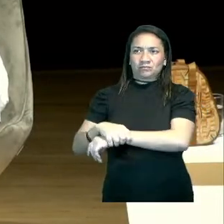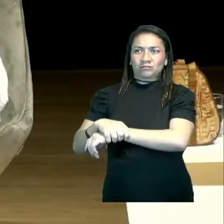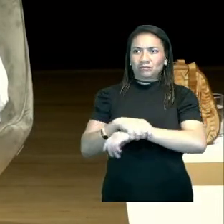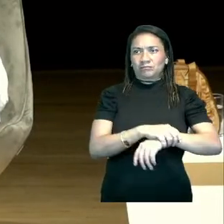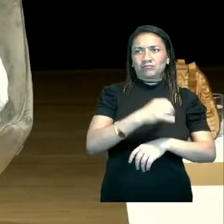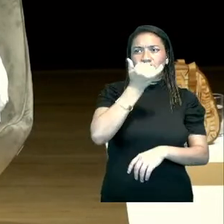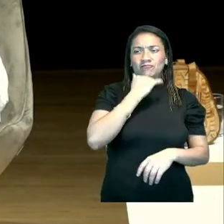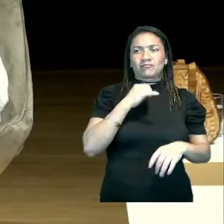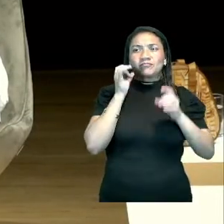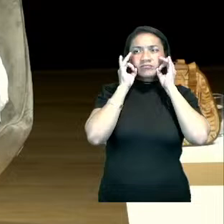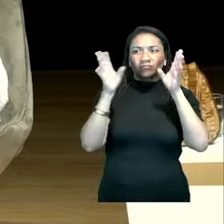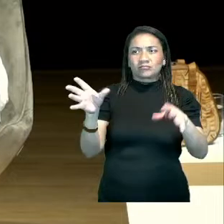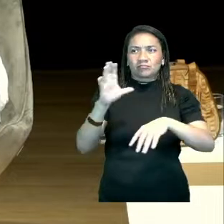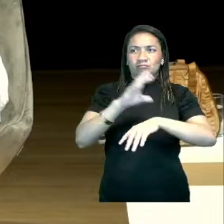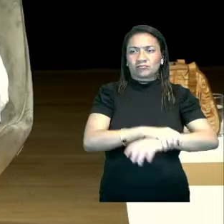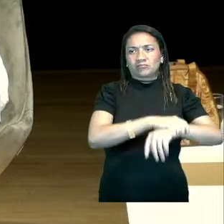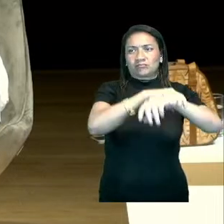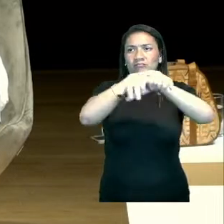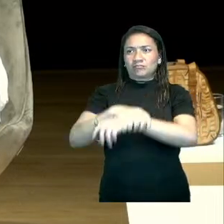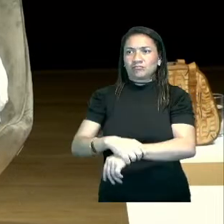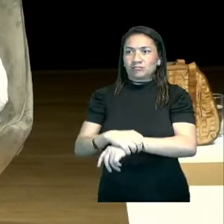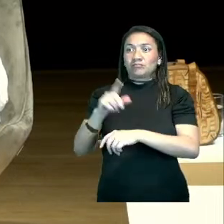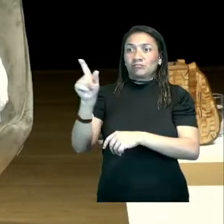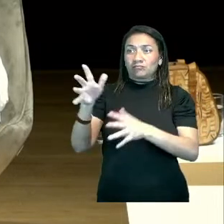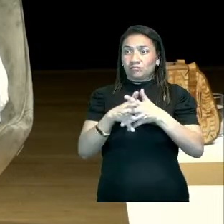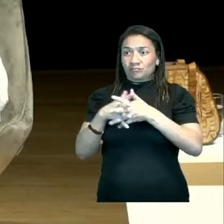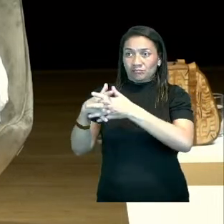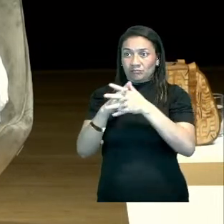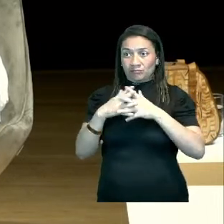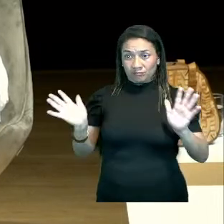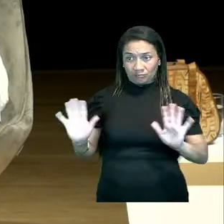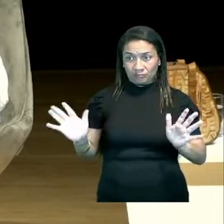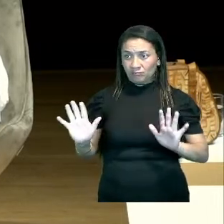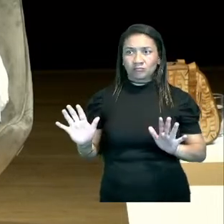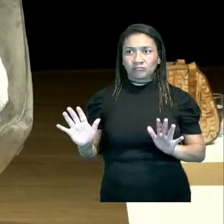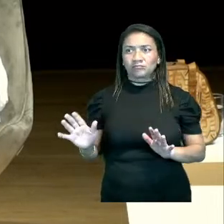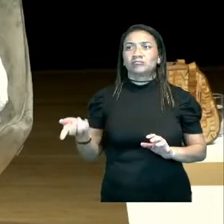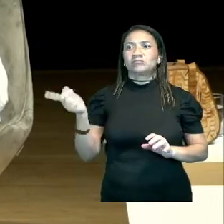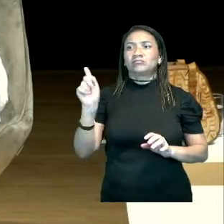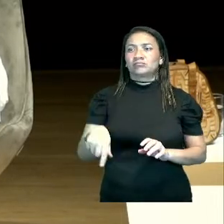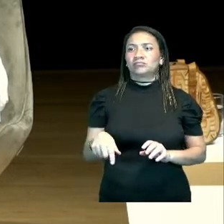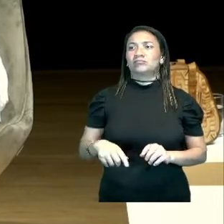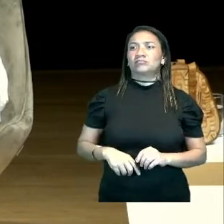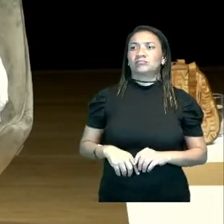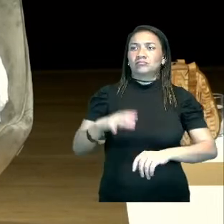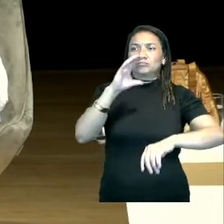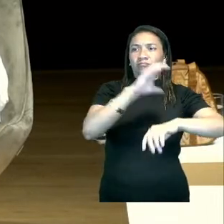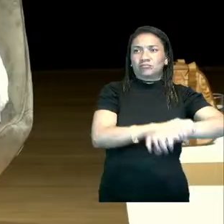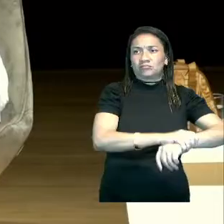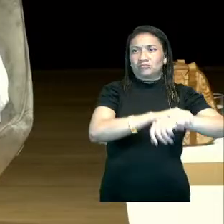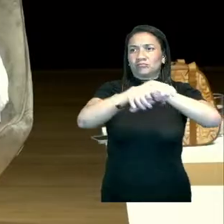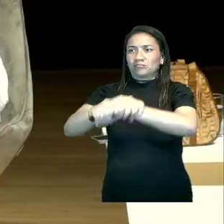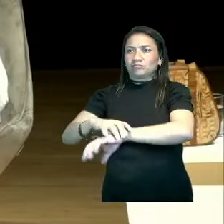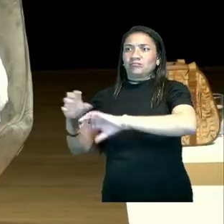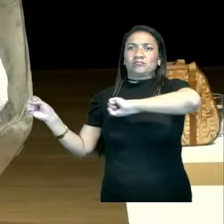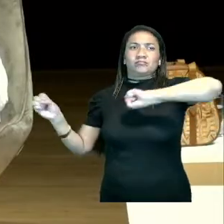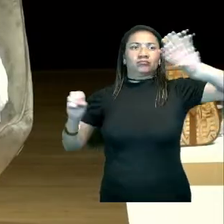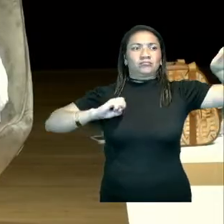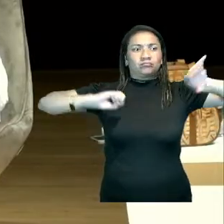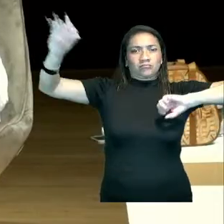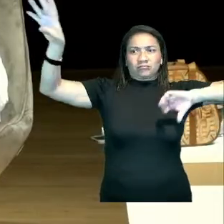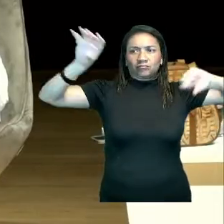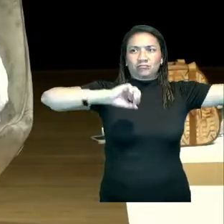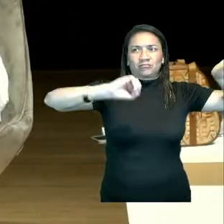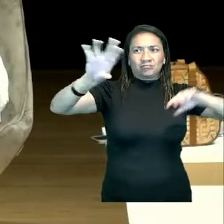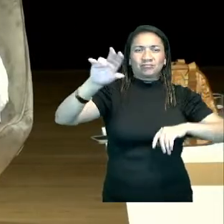of the United States, but being sent to other parts of the world to be tortured and